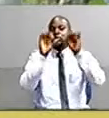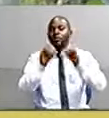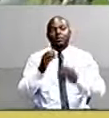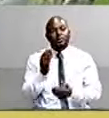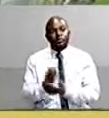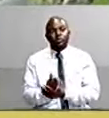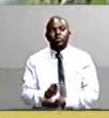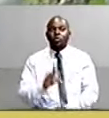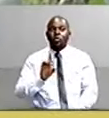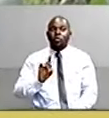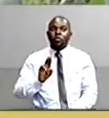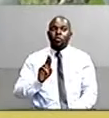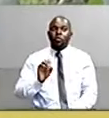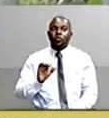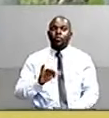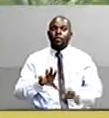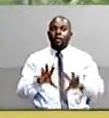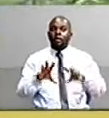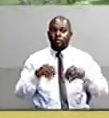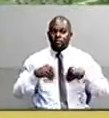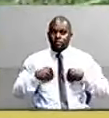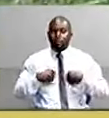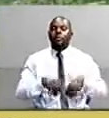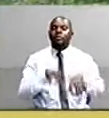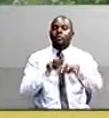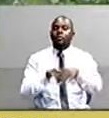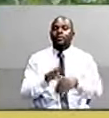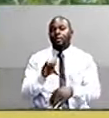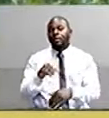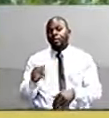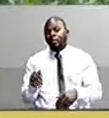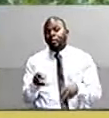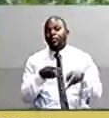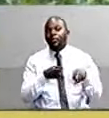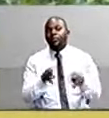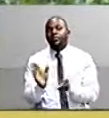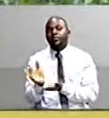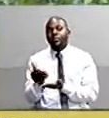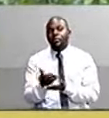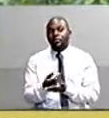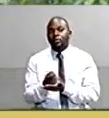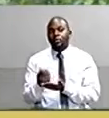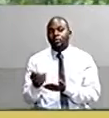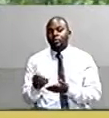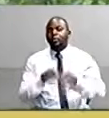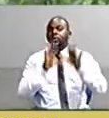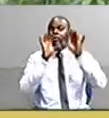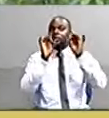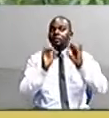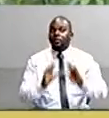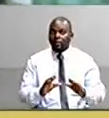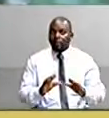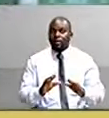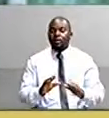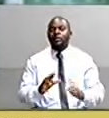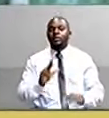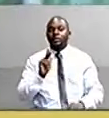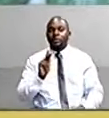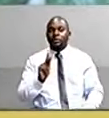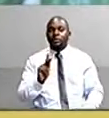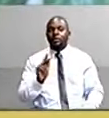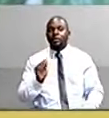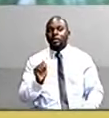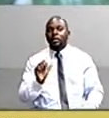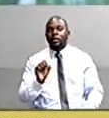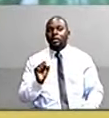from embracing farming as an alternative source of income. Though a teacher at Kasawo Secondary School, Chigayaza,